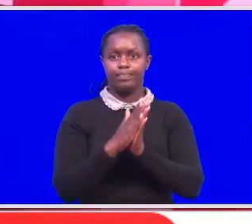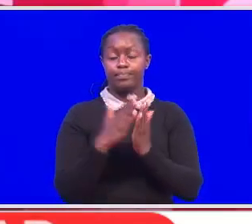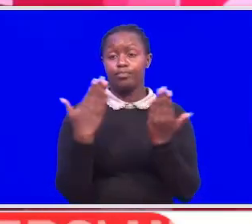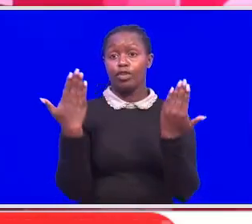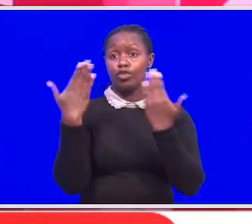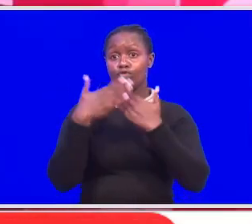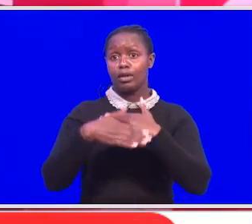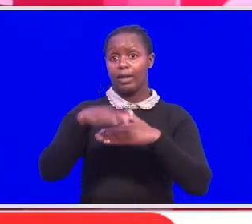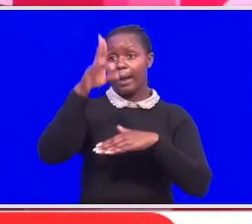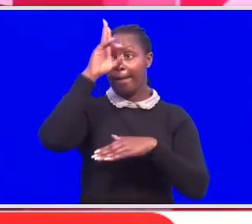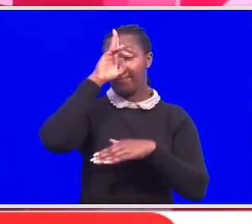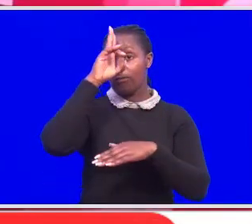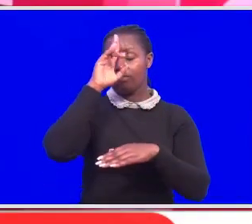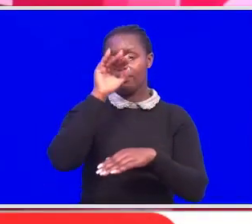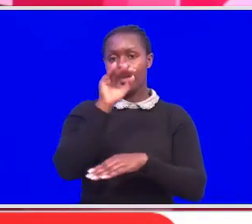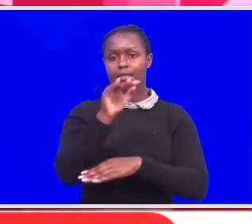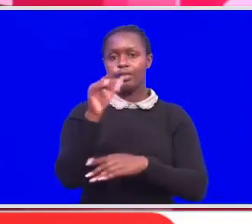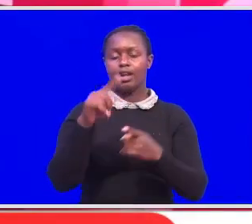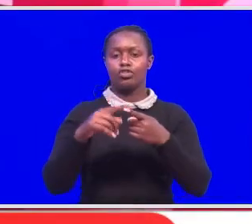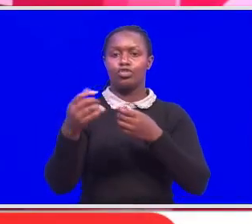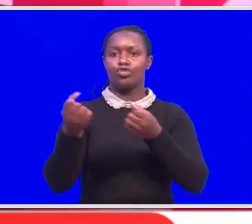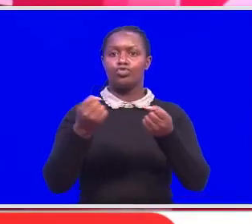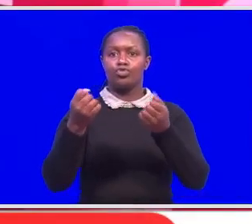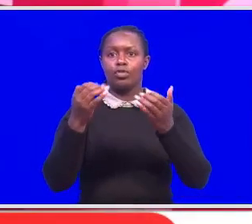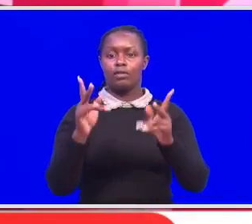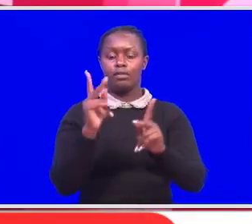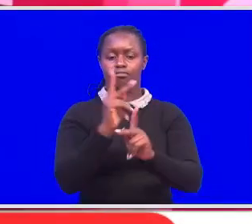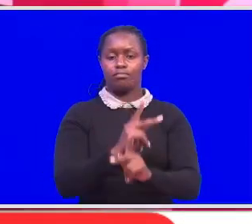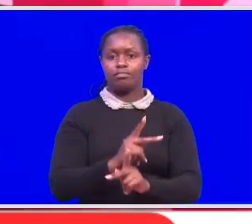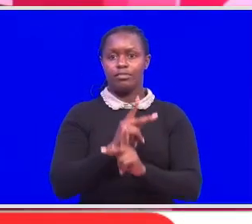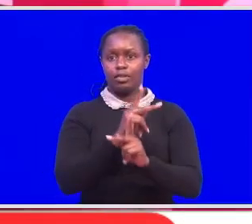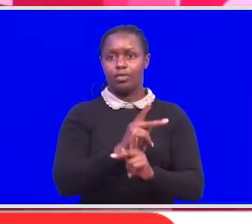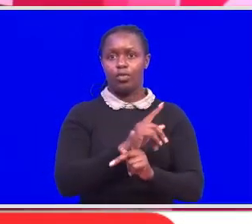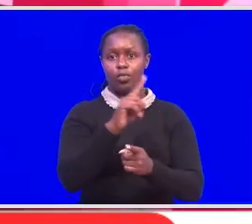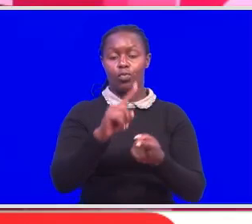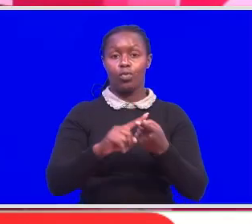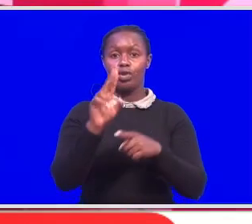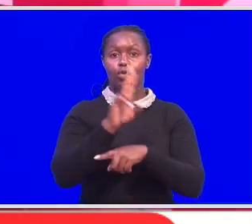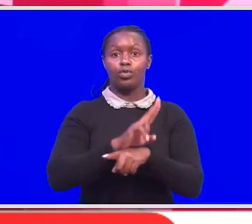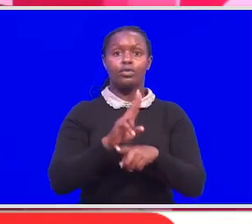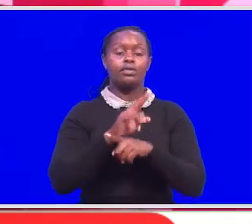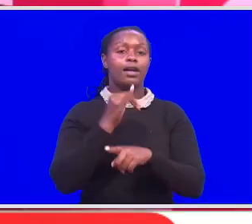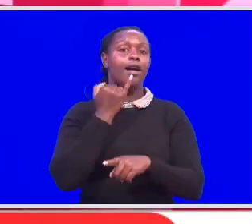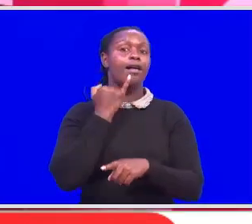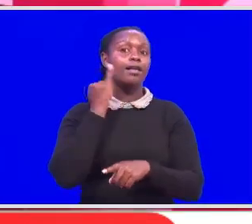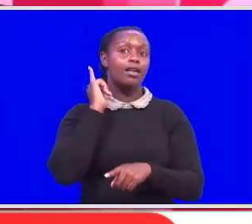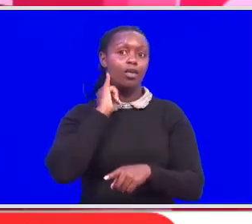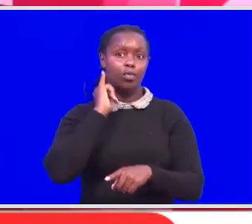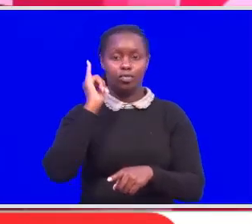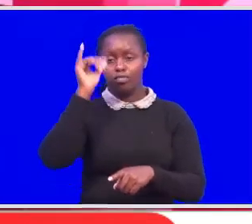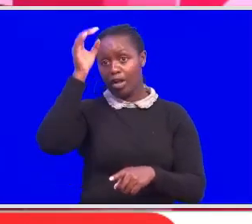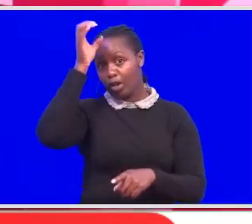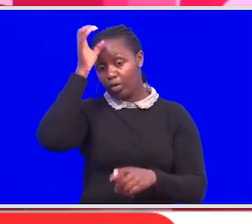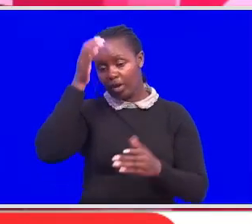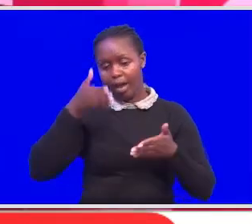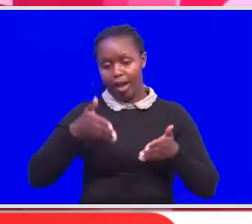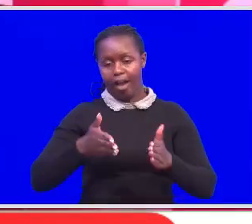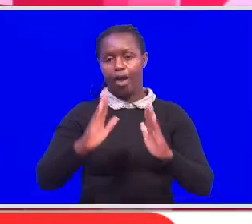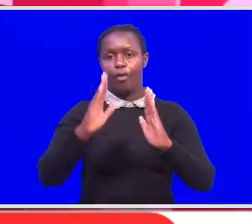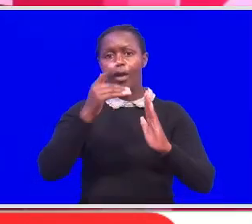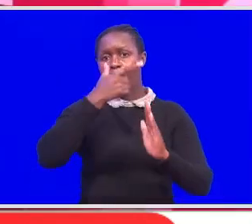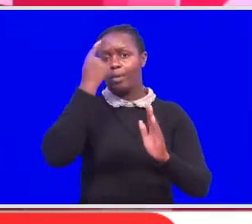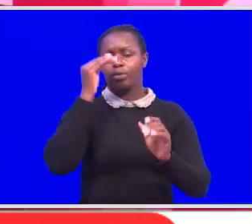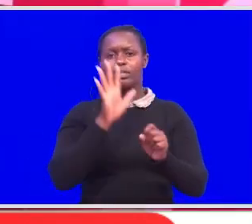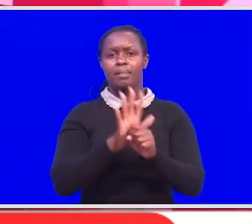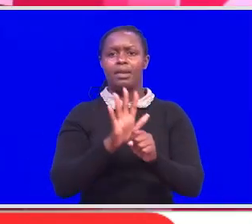Urged motorists to be careful when using the Nakuru Eldoret Highway due to a rise in the number of road accidents from